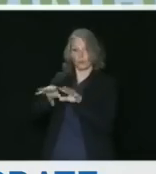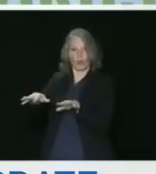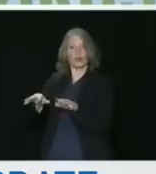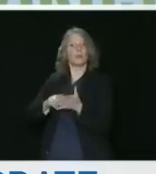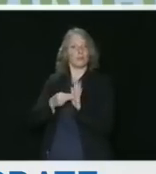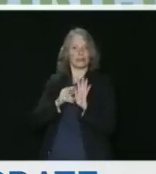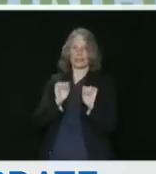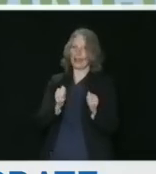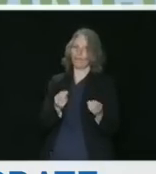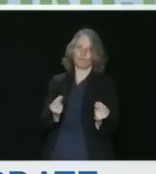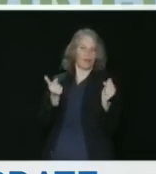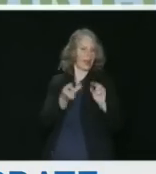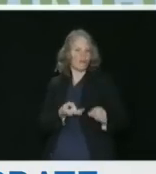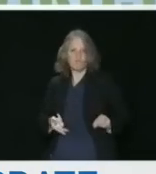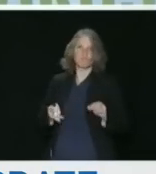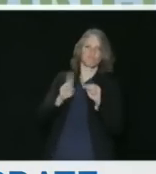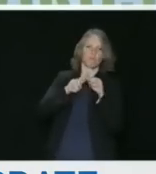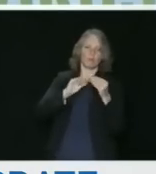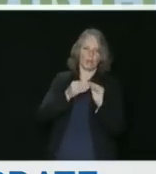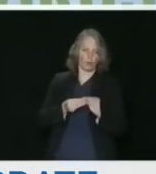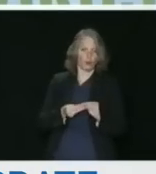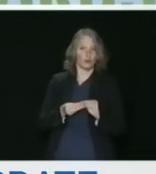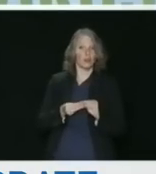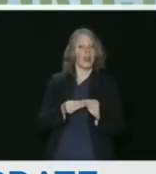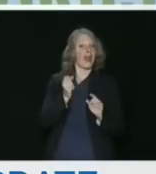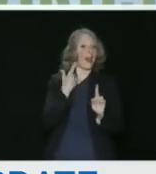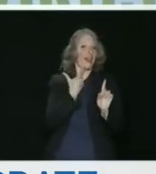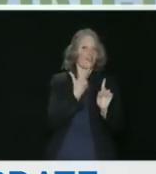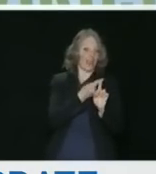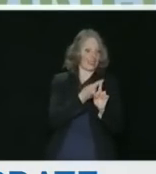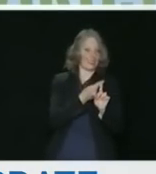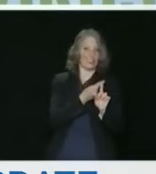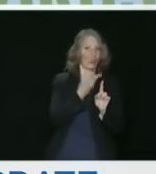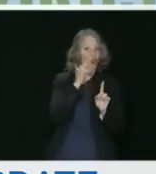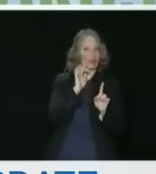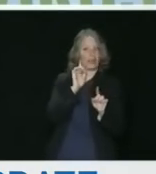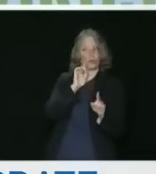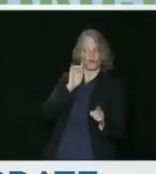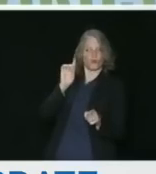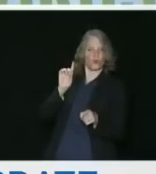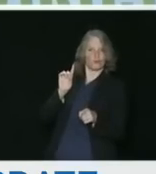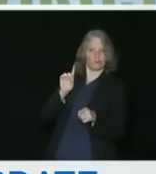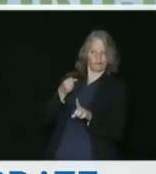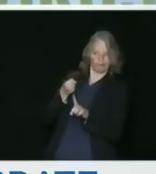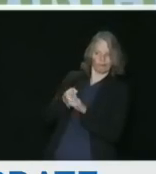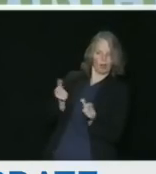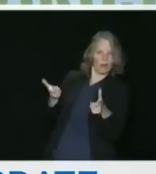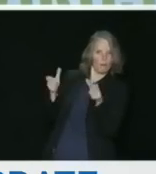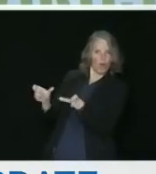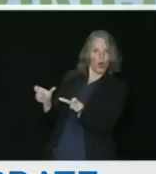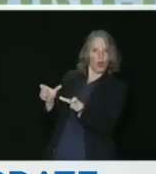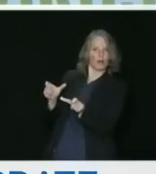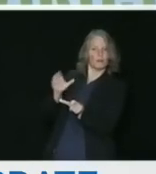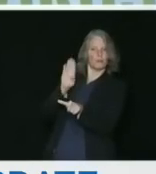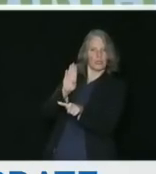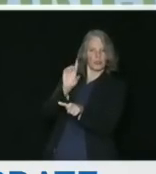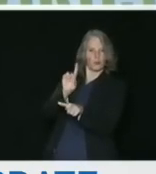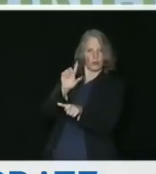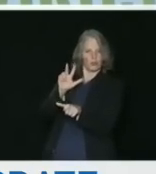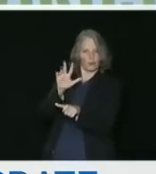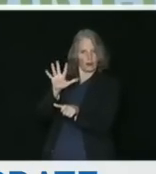rapid spike of cases, whereas vaccines may be less effective against variants like B1351 and